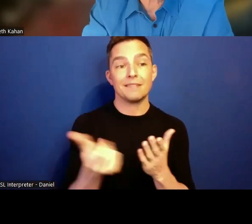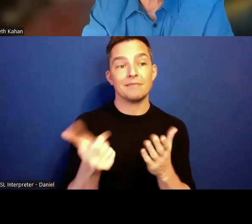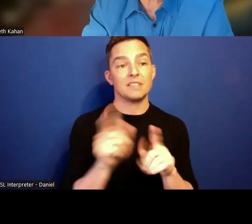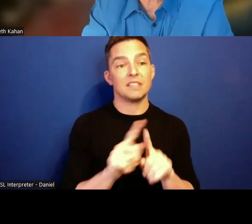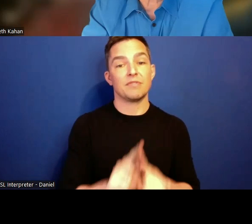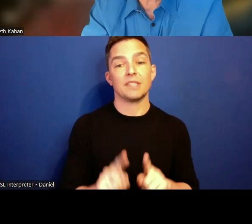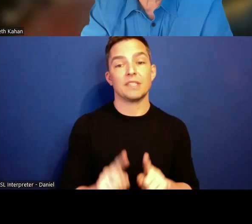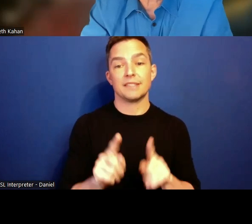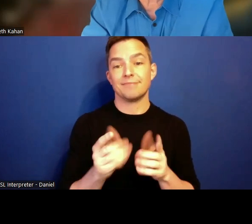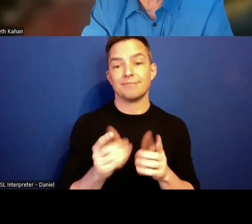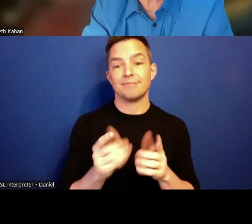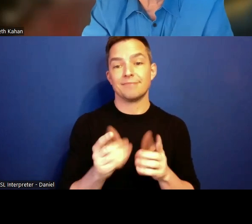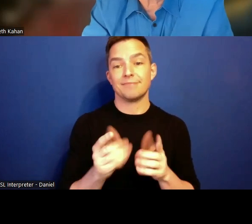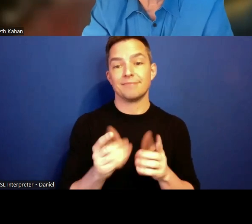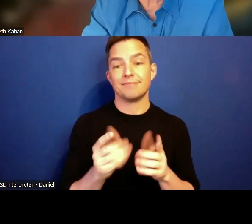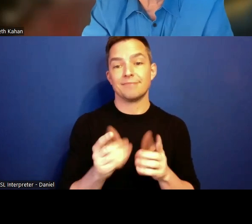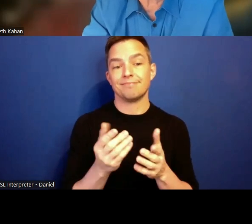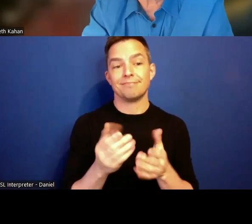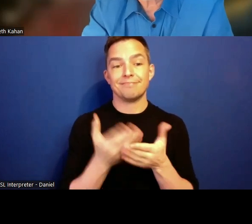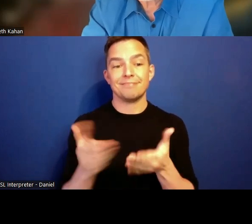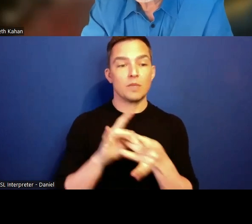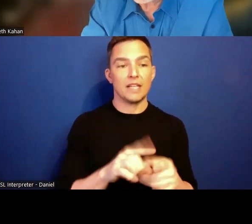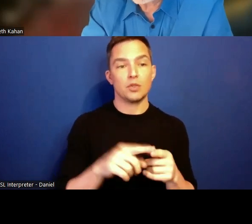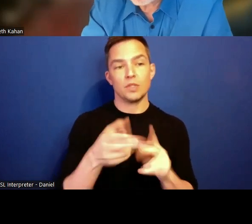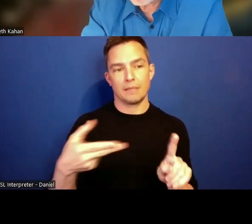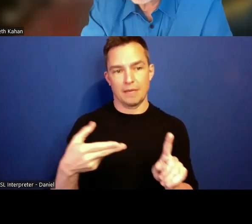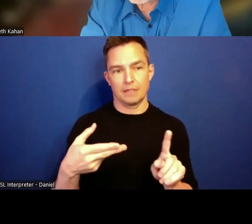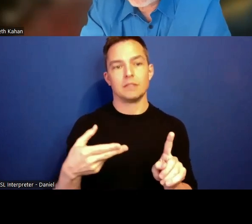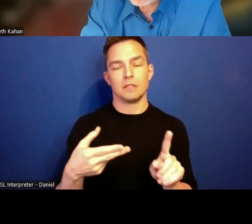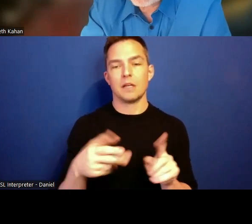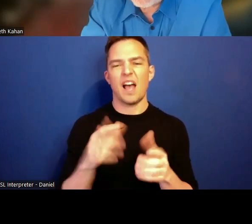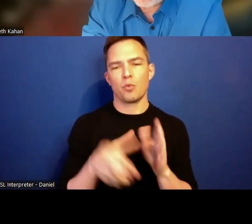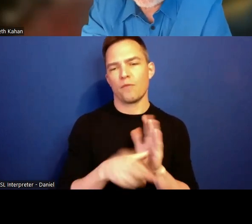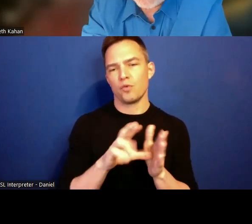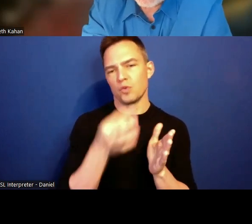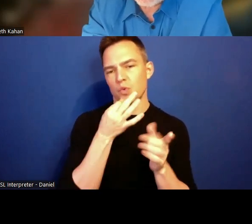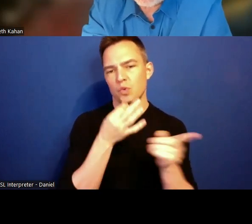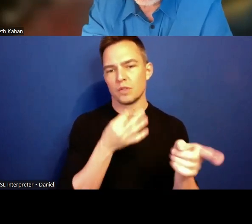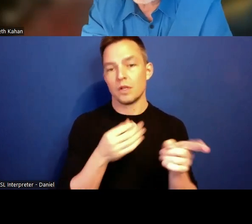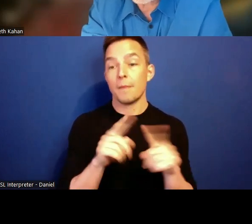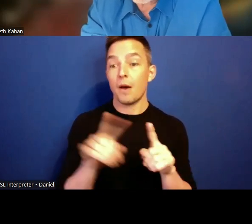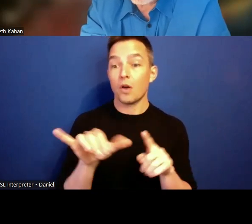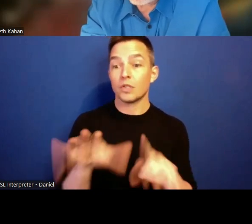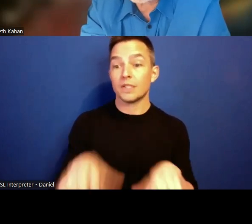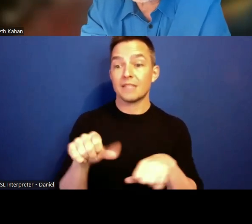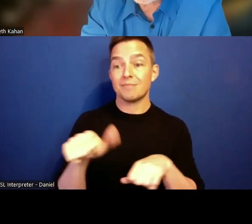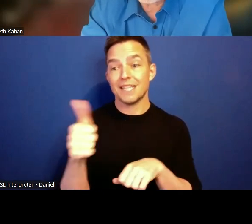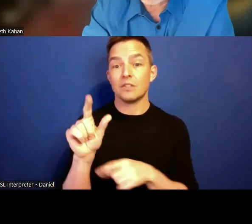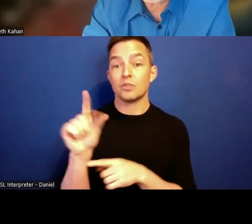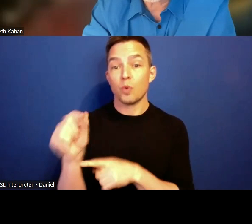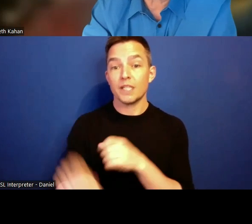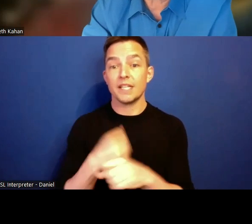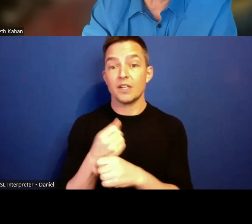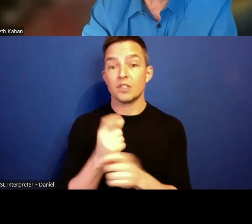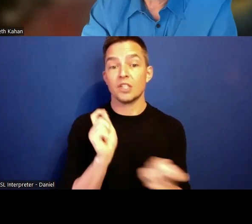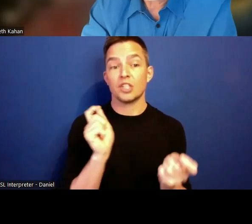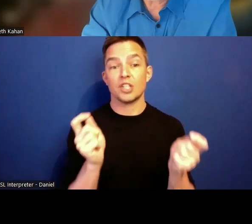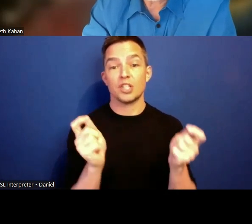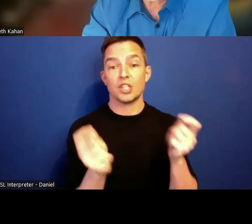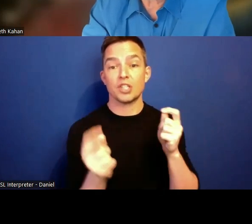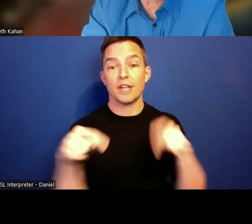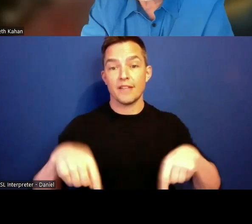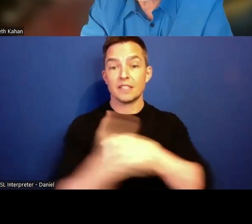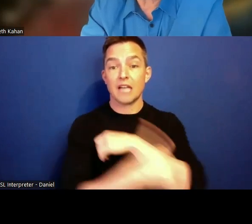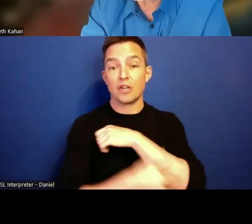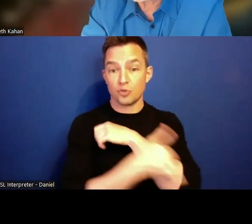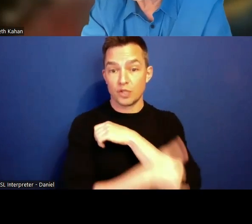the web of stigma, which I'm going to go over in just a moment. But it also says that it's going to take at least 10 to 20 years to turn the country around. And